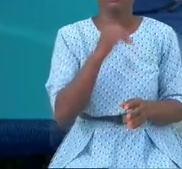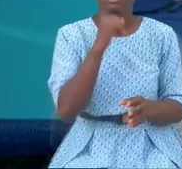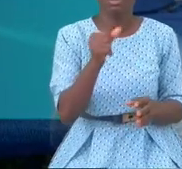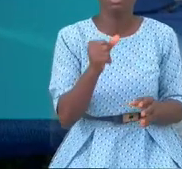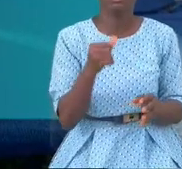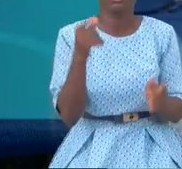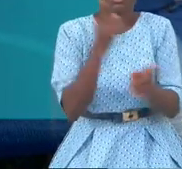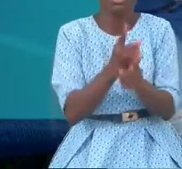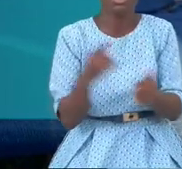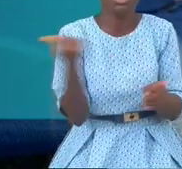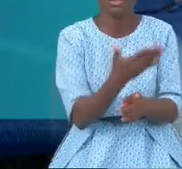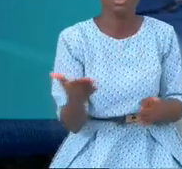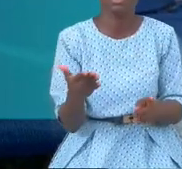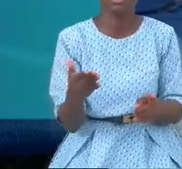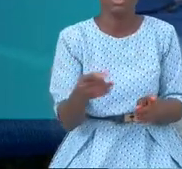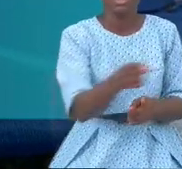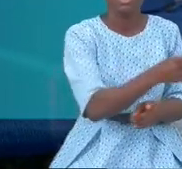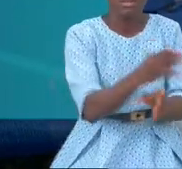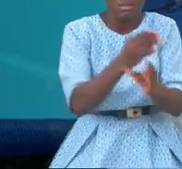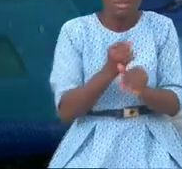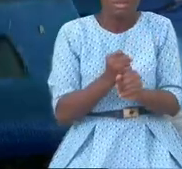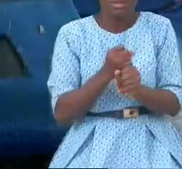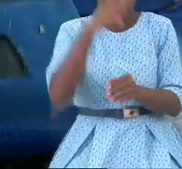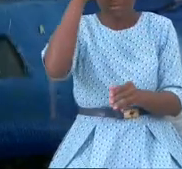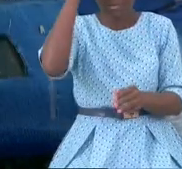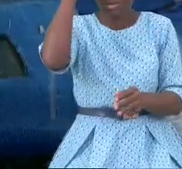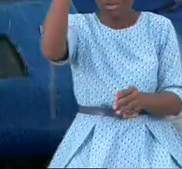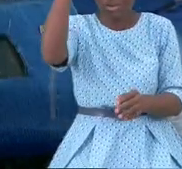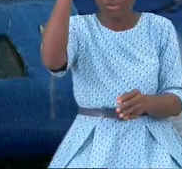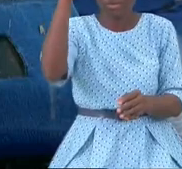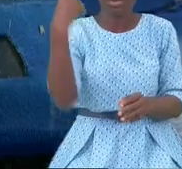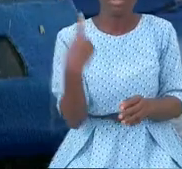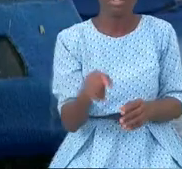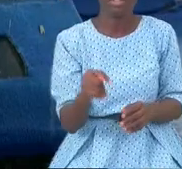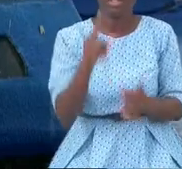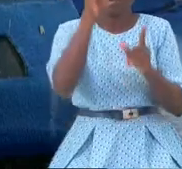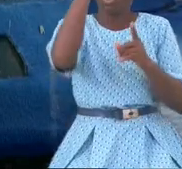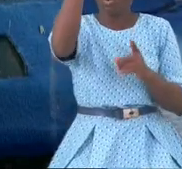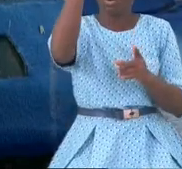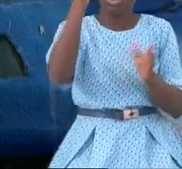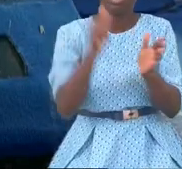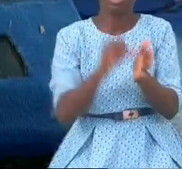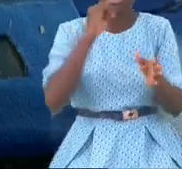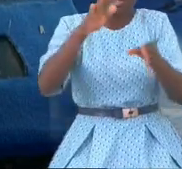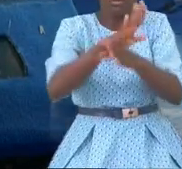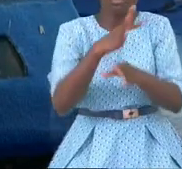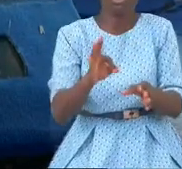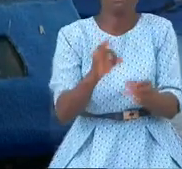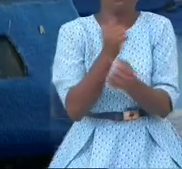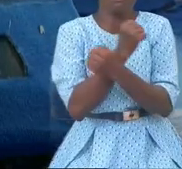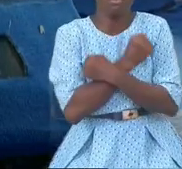love and full of mercy and full of grace. And he has mercy for everyone, love for